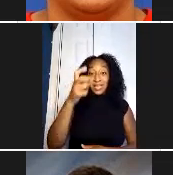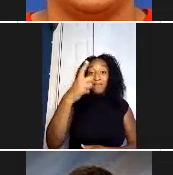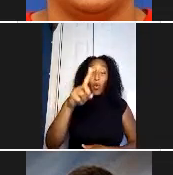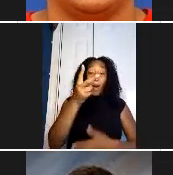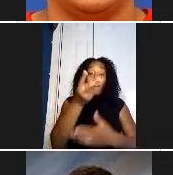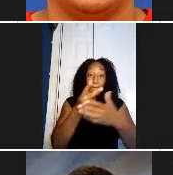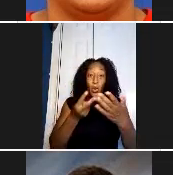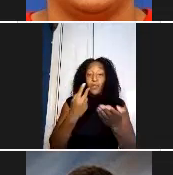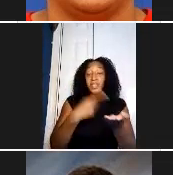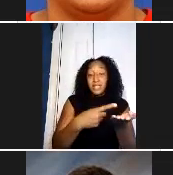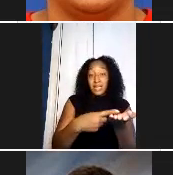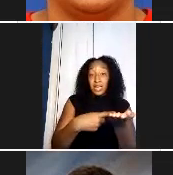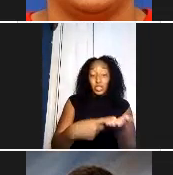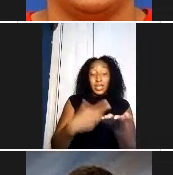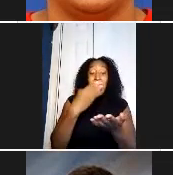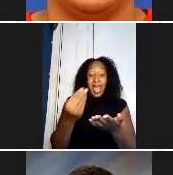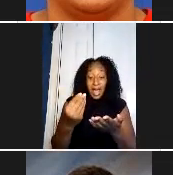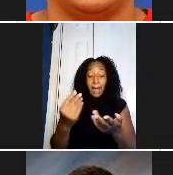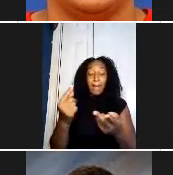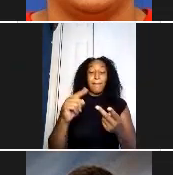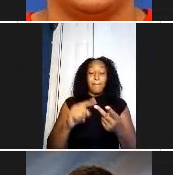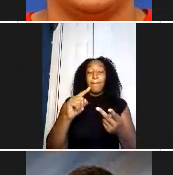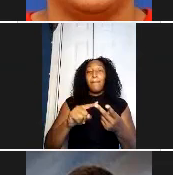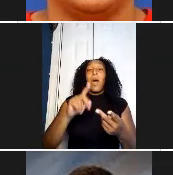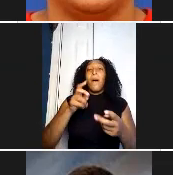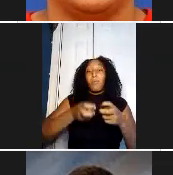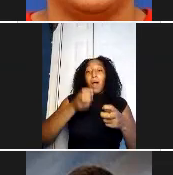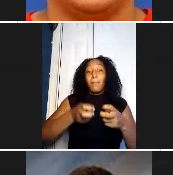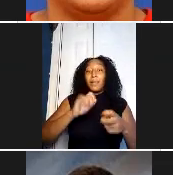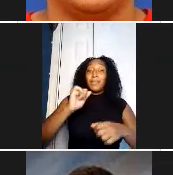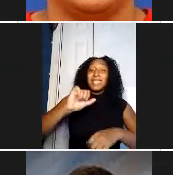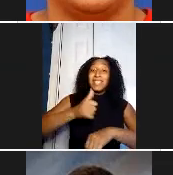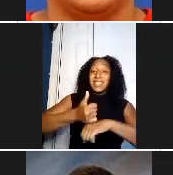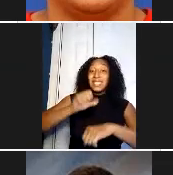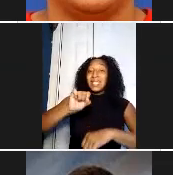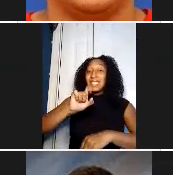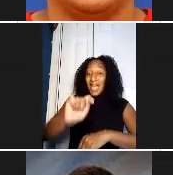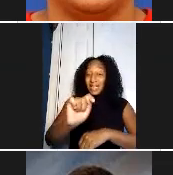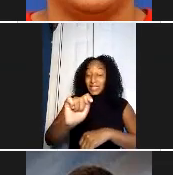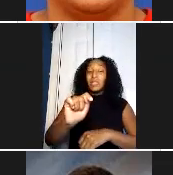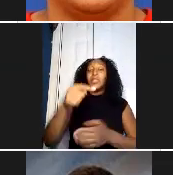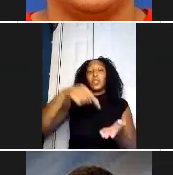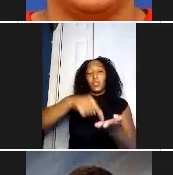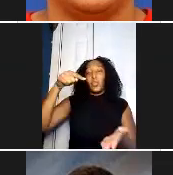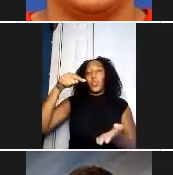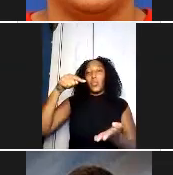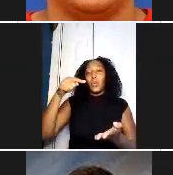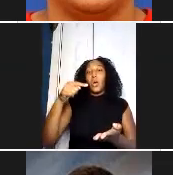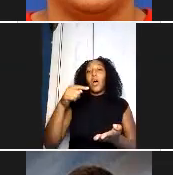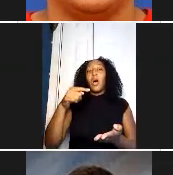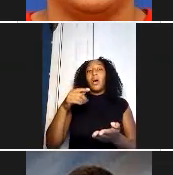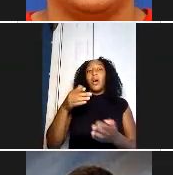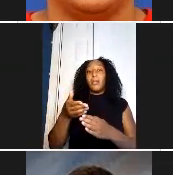that is due by the 12th. Okay, my last question. Should we, because I want to start on